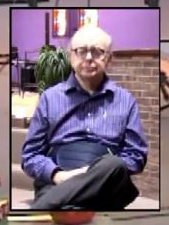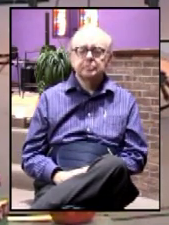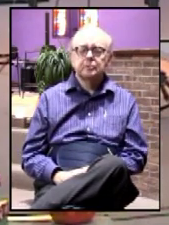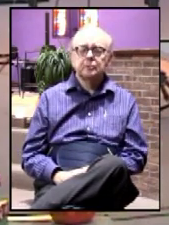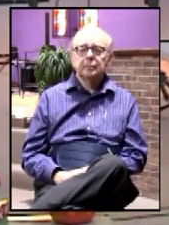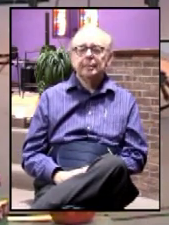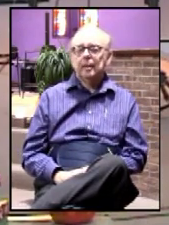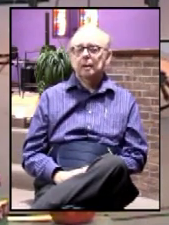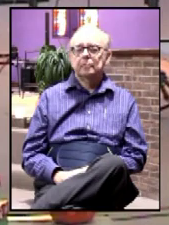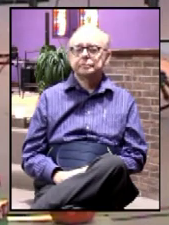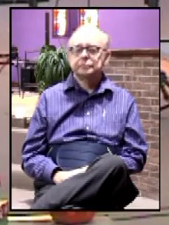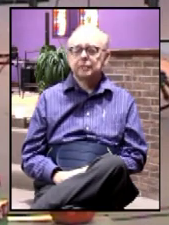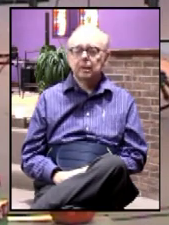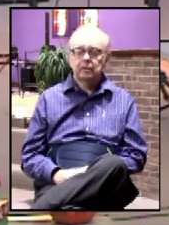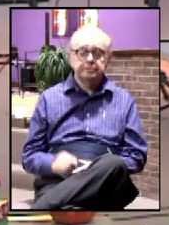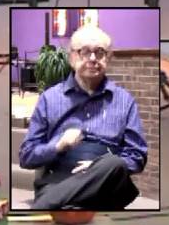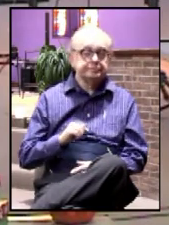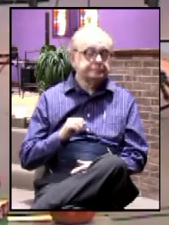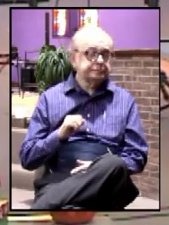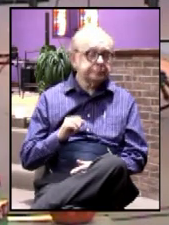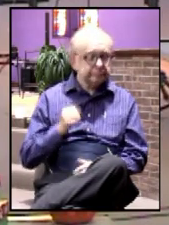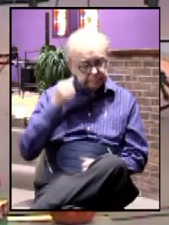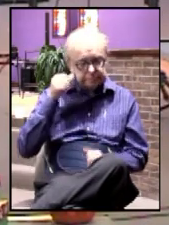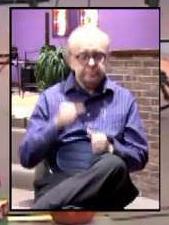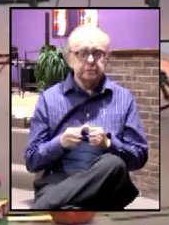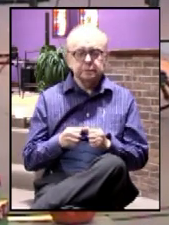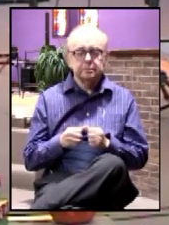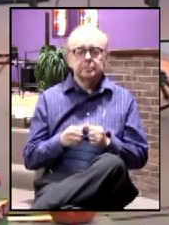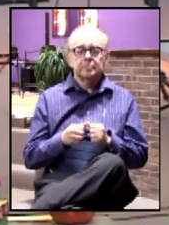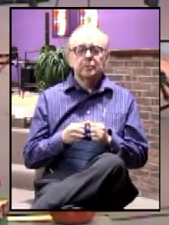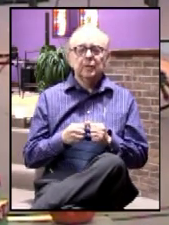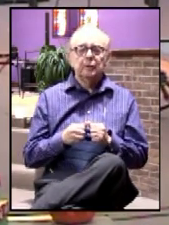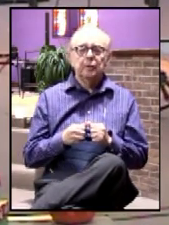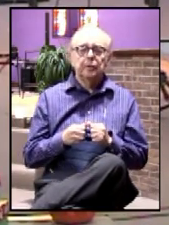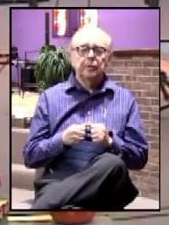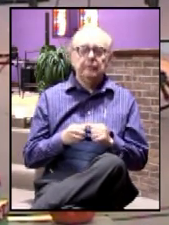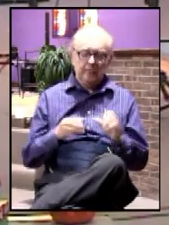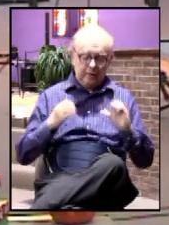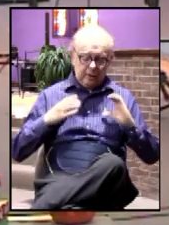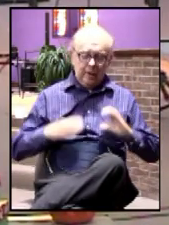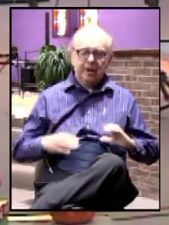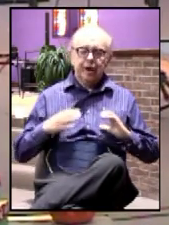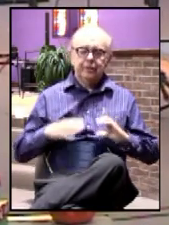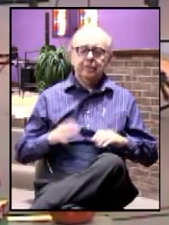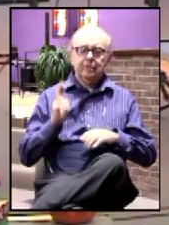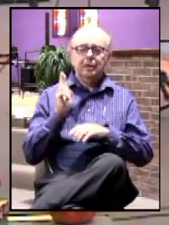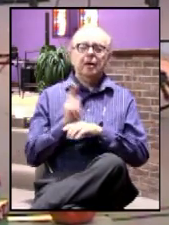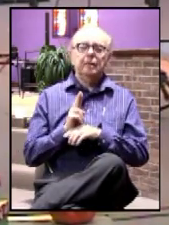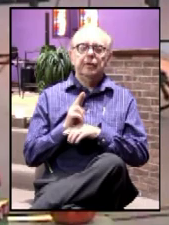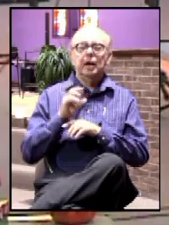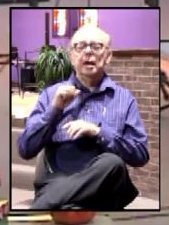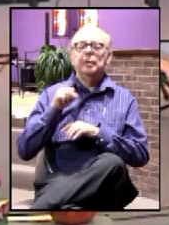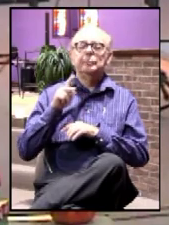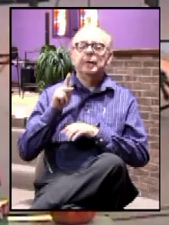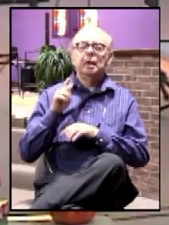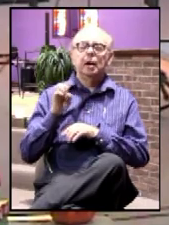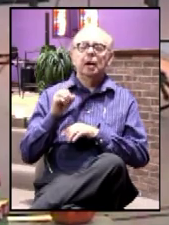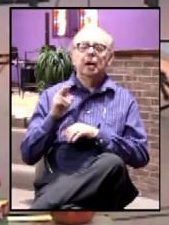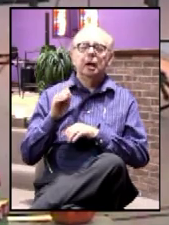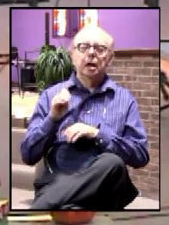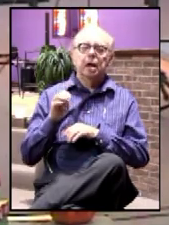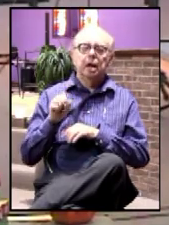Batman today. Y'all remember the costume that I wore of Spider-Man?